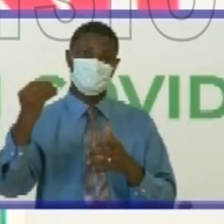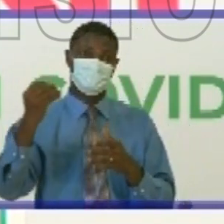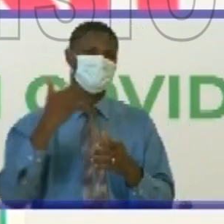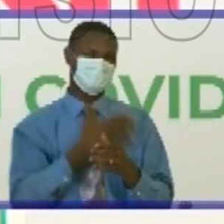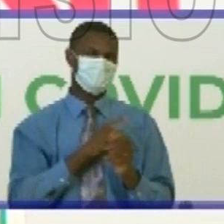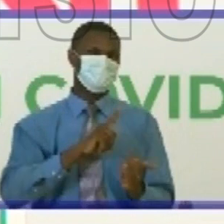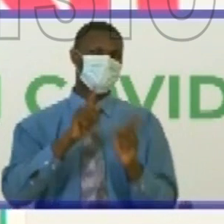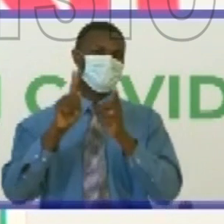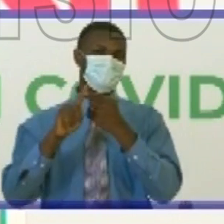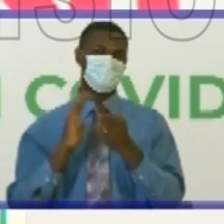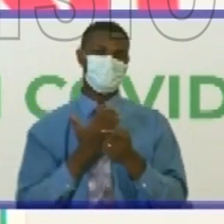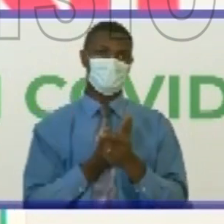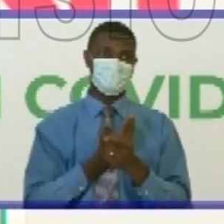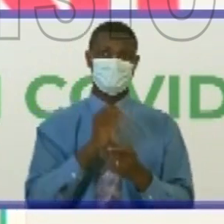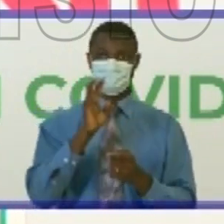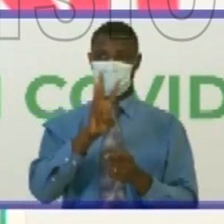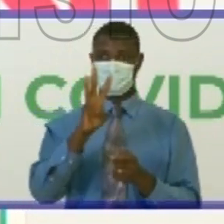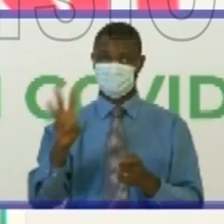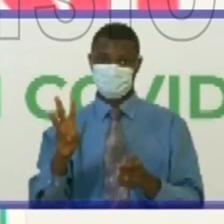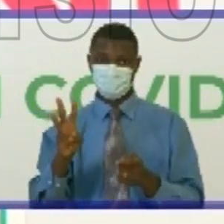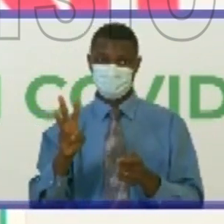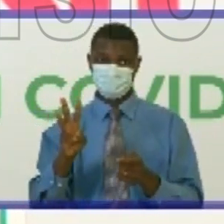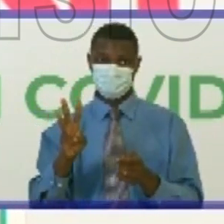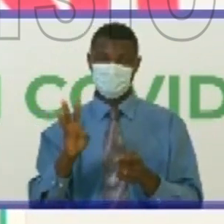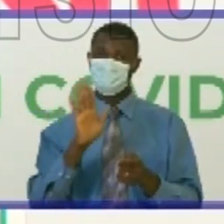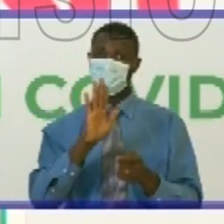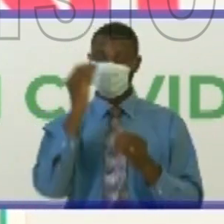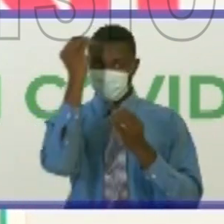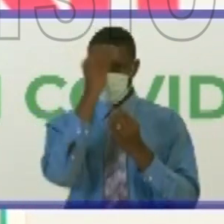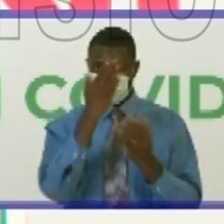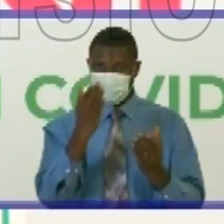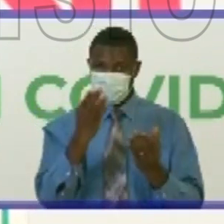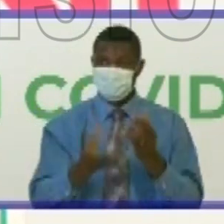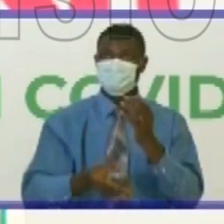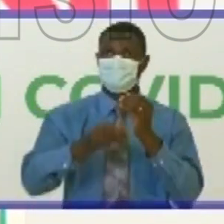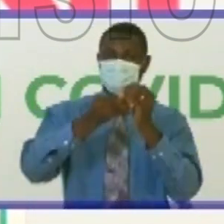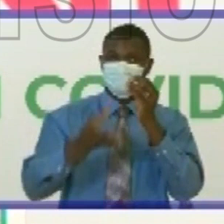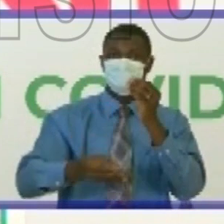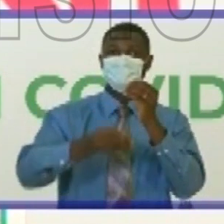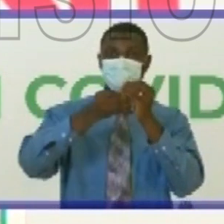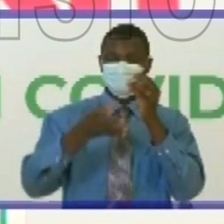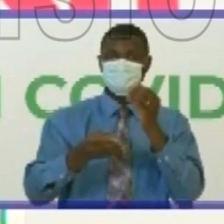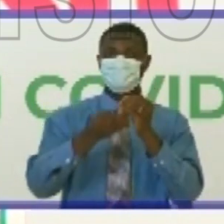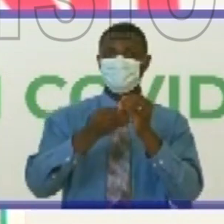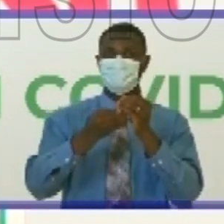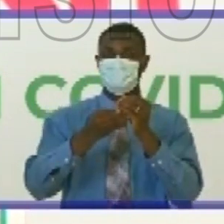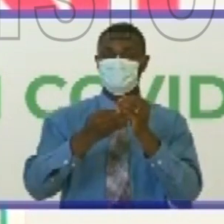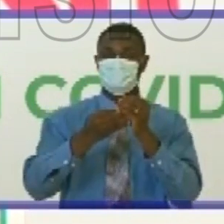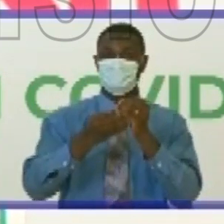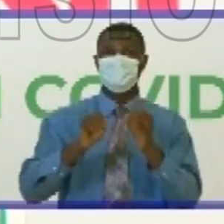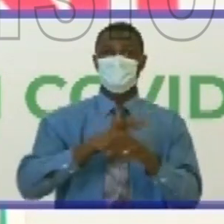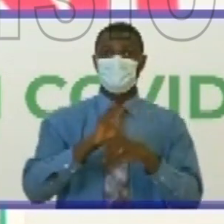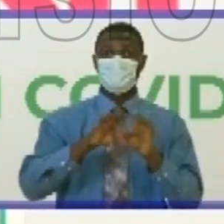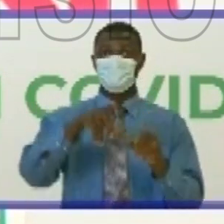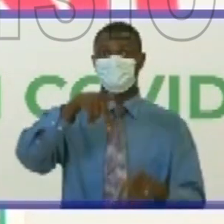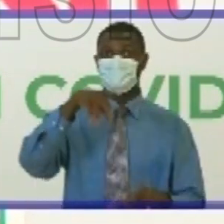the portal, upload their health questionnaire, upload their COVID-19 PCR, and try to pay.